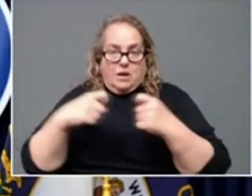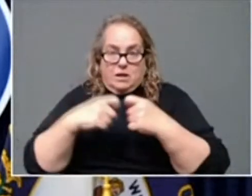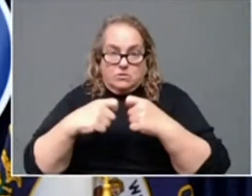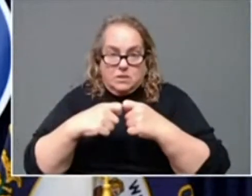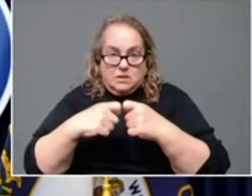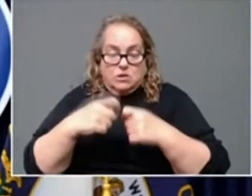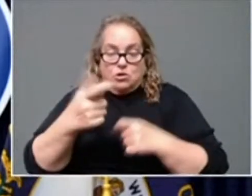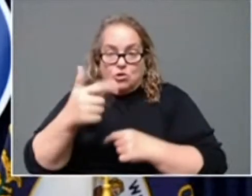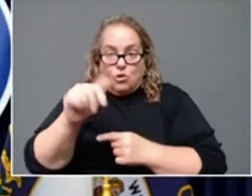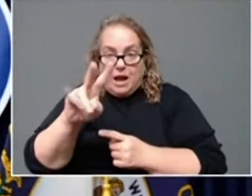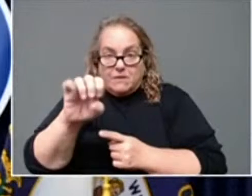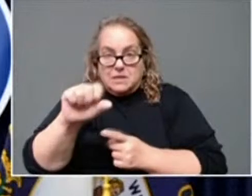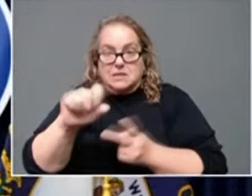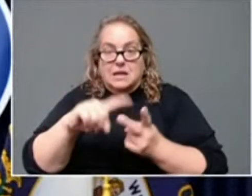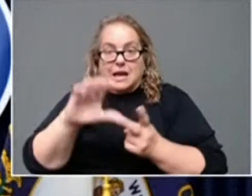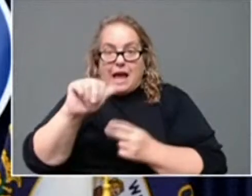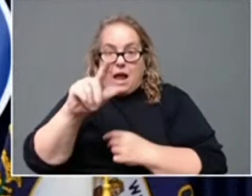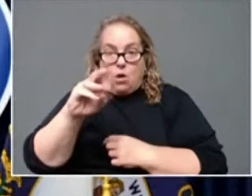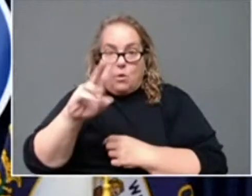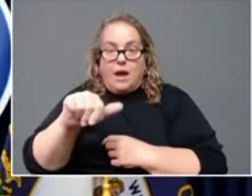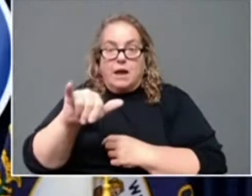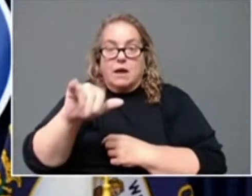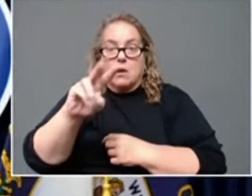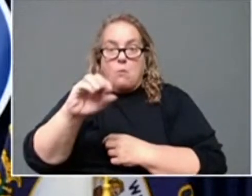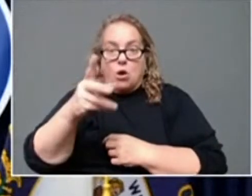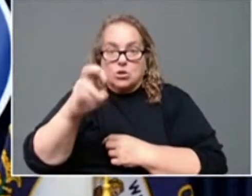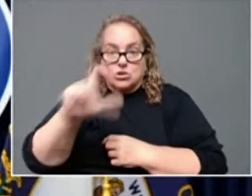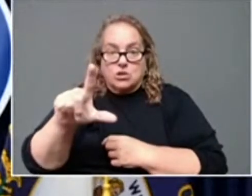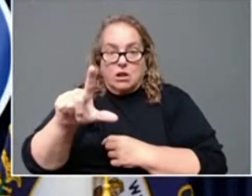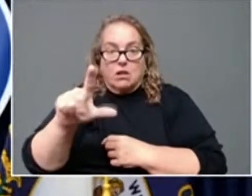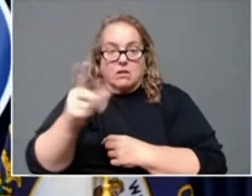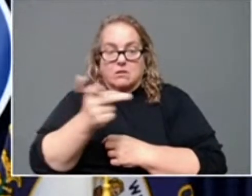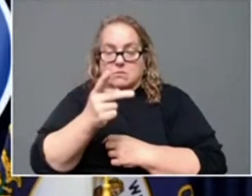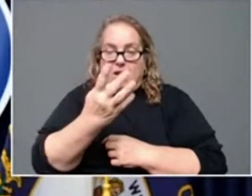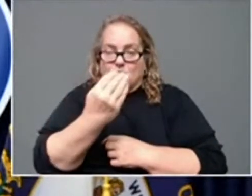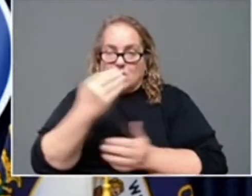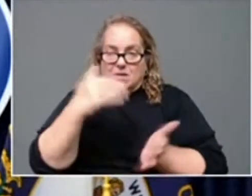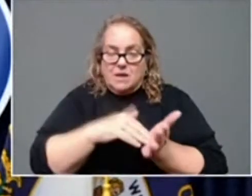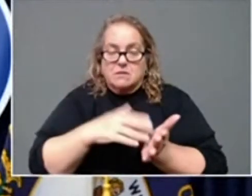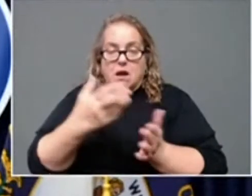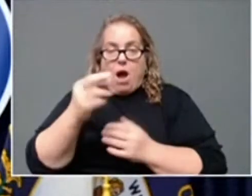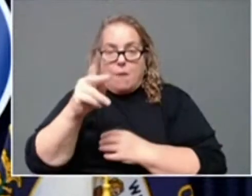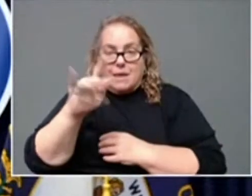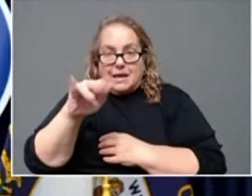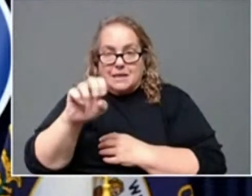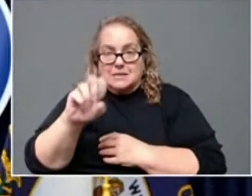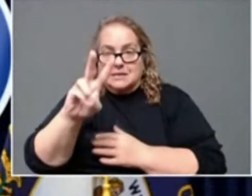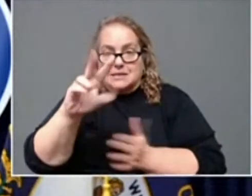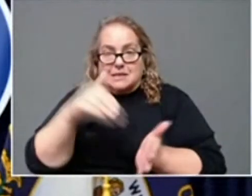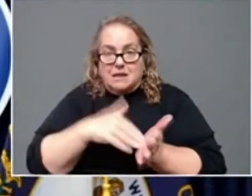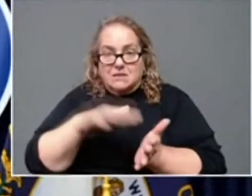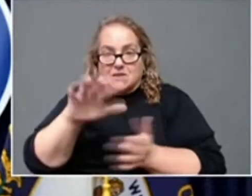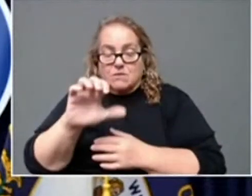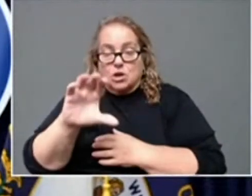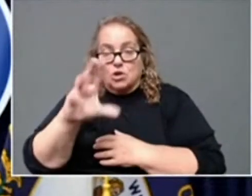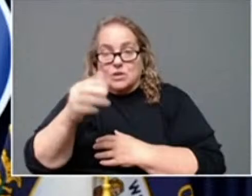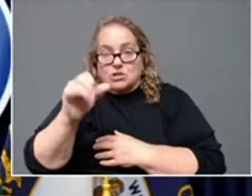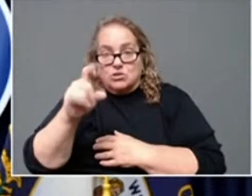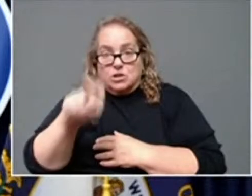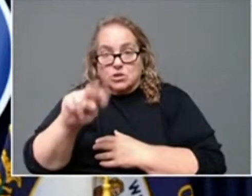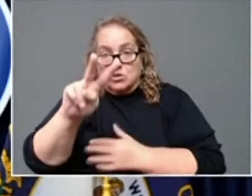Graves, Callaway, Marshall, equal about 14,000. Hopkins, 6,500. Christian, 2,000.